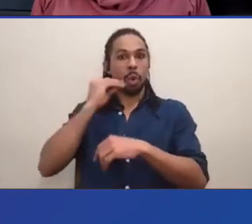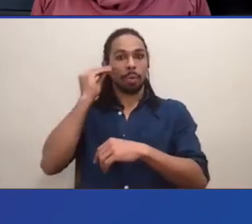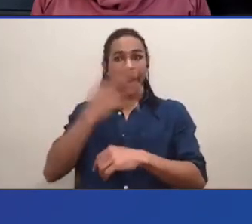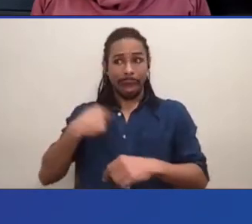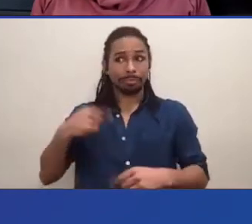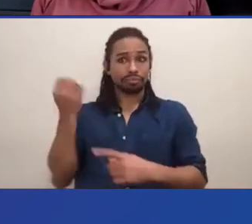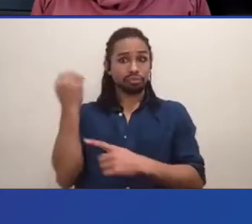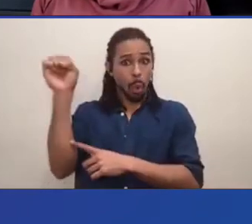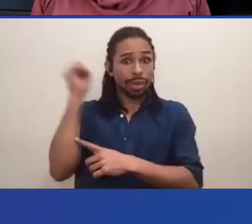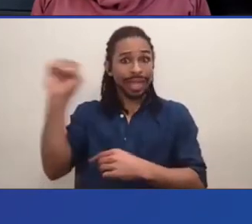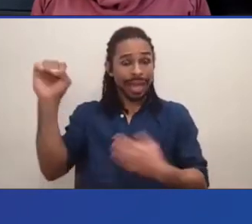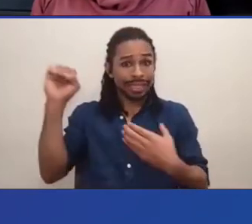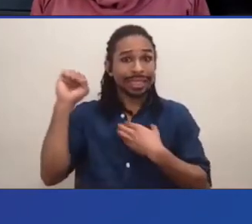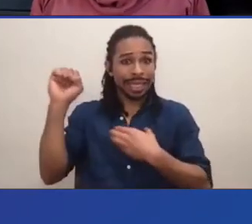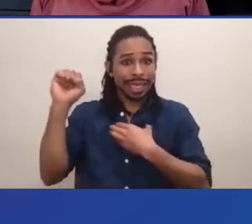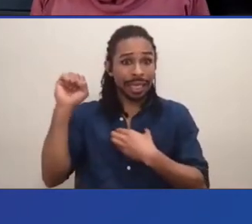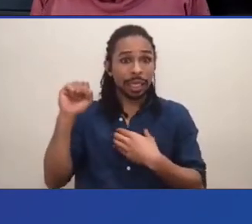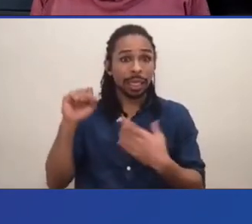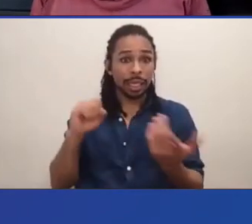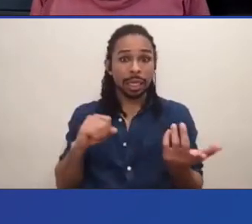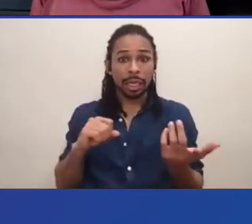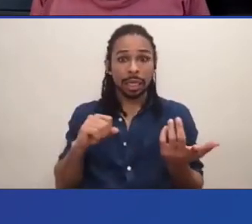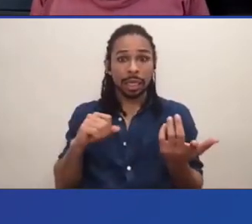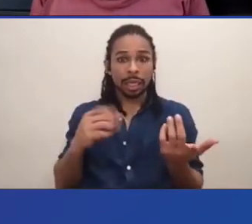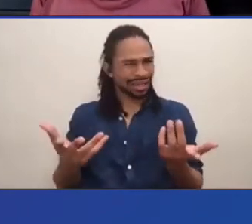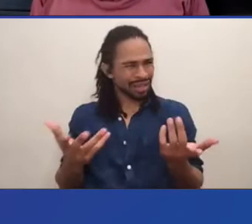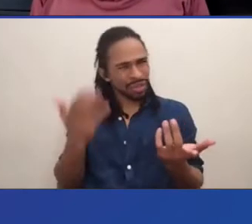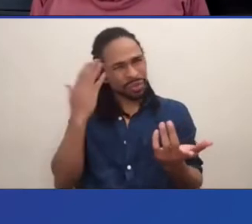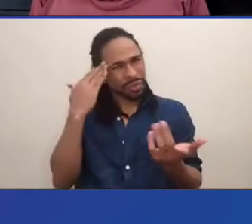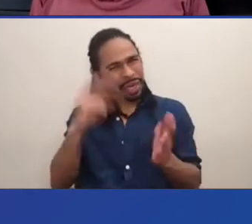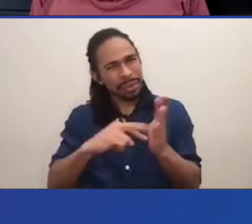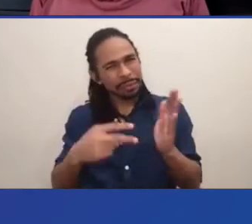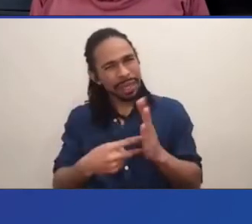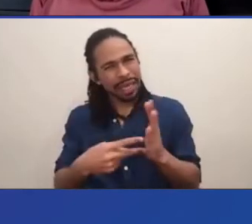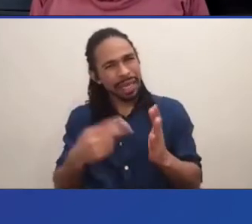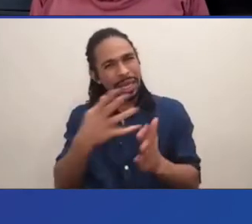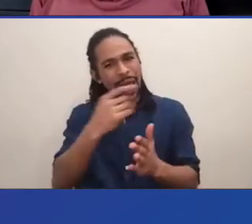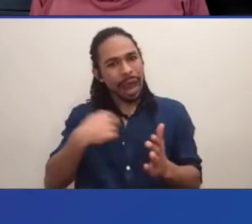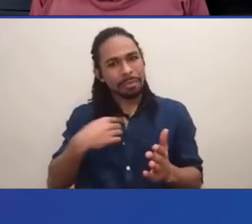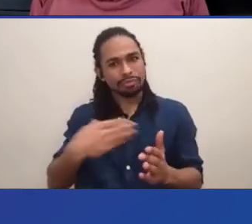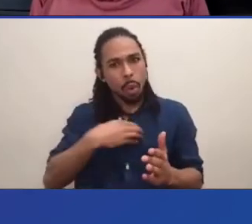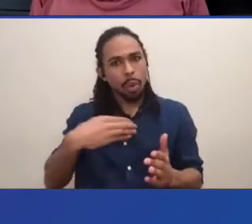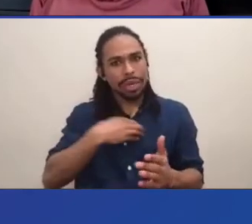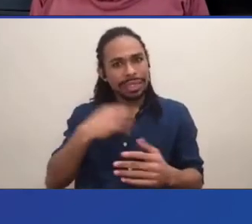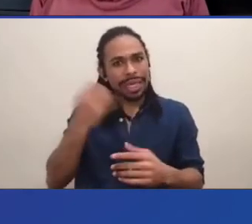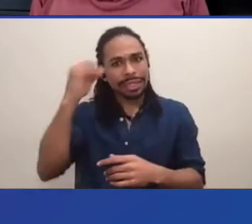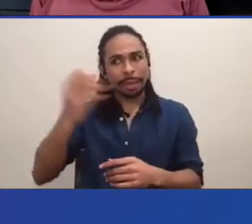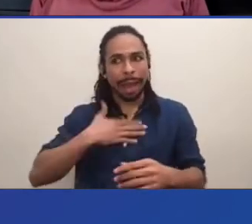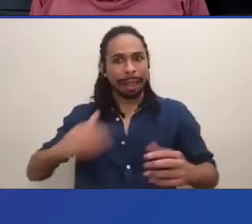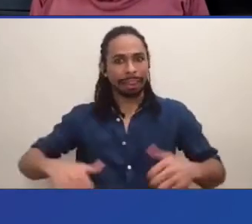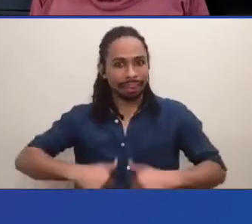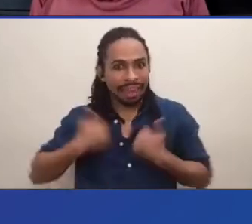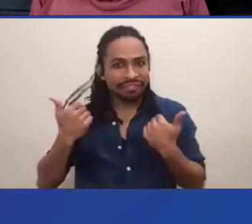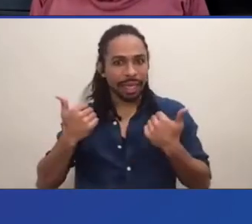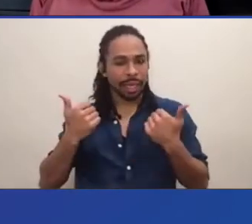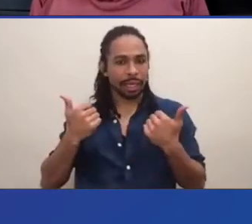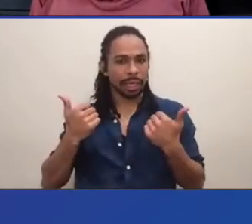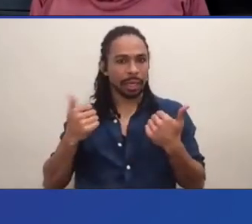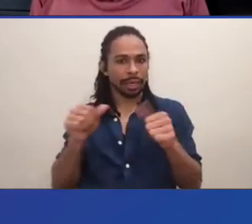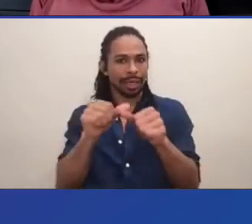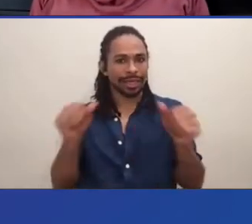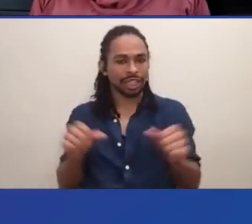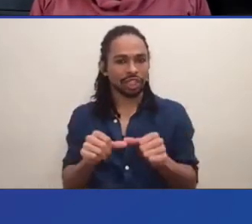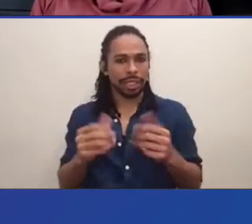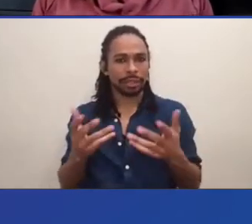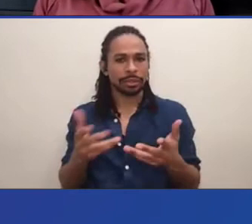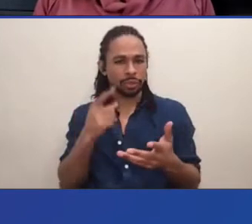like Britt's like, yeah. And there's an 8 p.m. curfew and I'm protesting the conditions in which I'm living under. Do you think I'm really